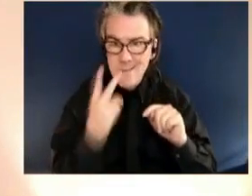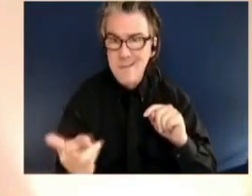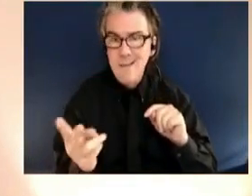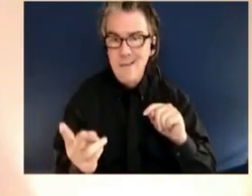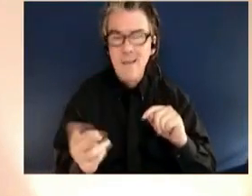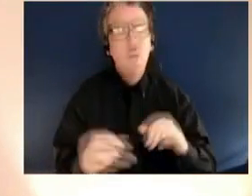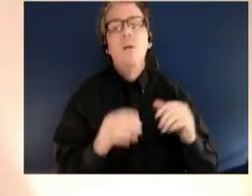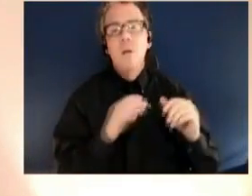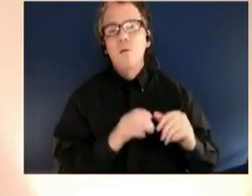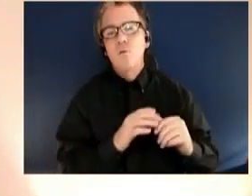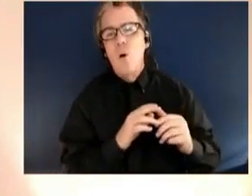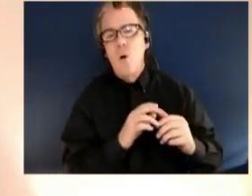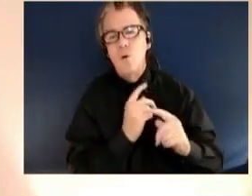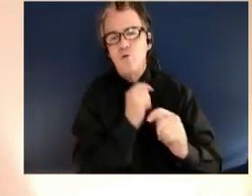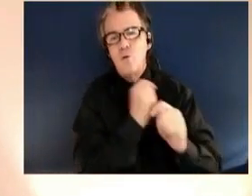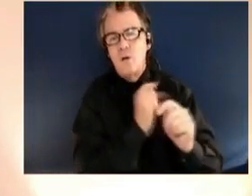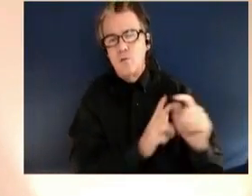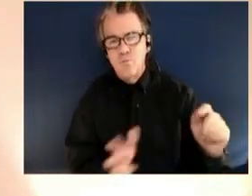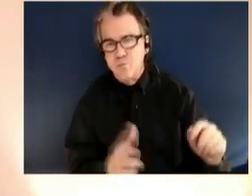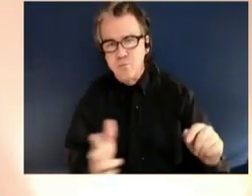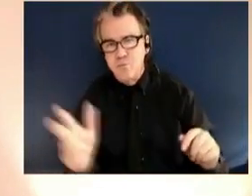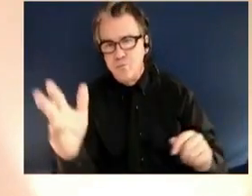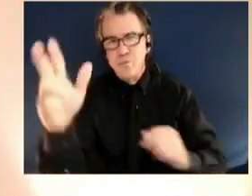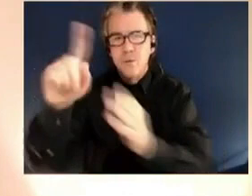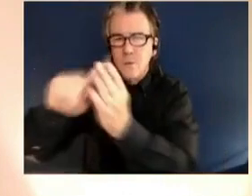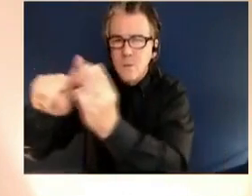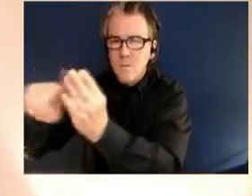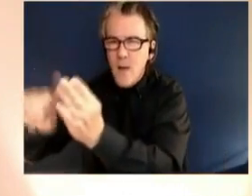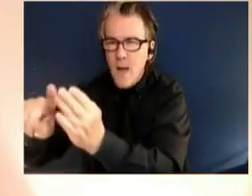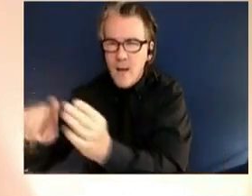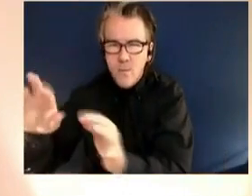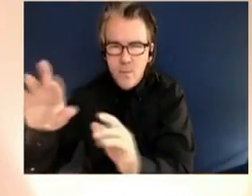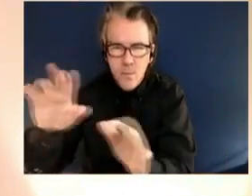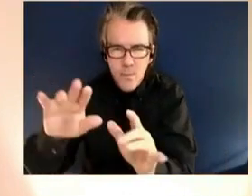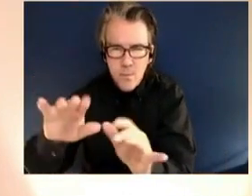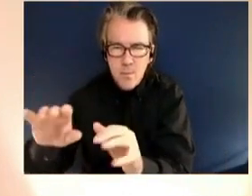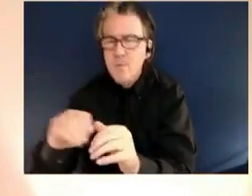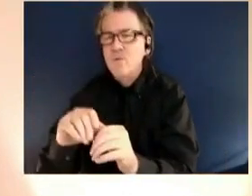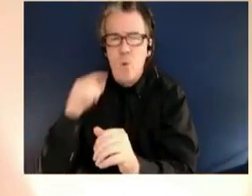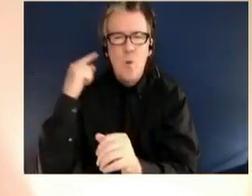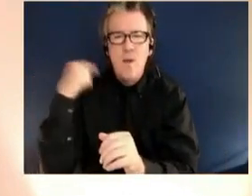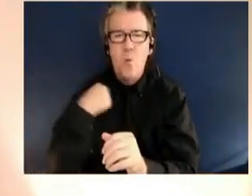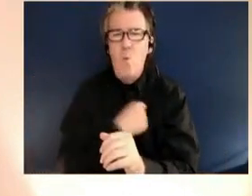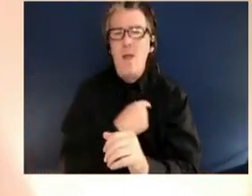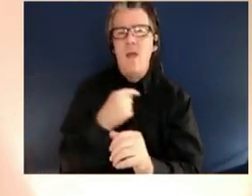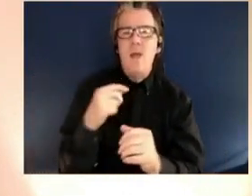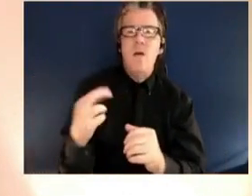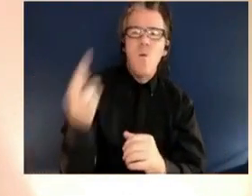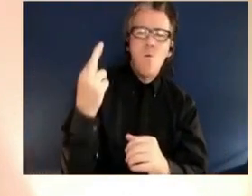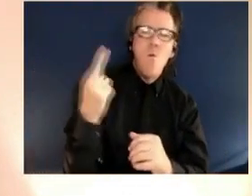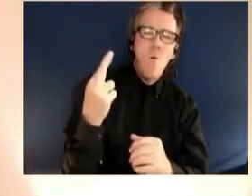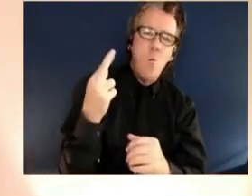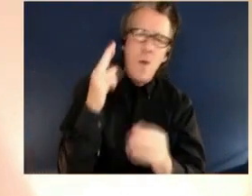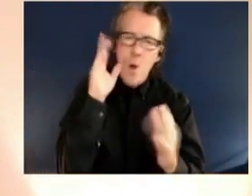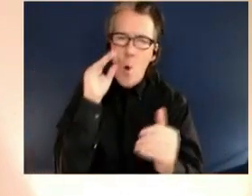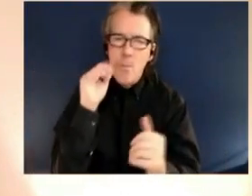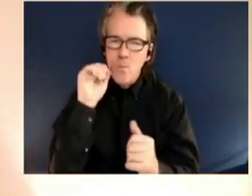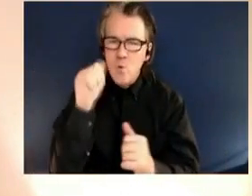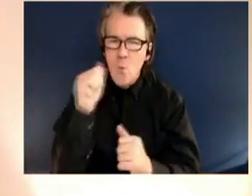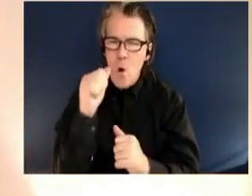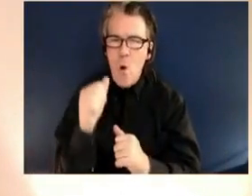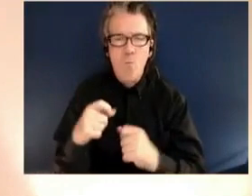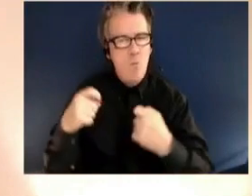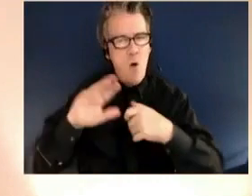down as low as we can. If I had to give you a location where those 8,000 customers exist, they're primarily located in the